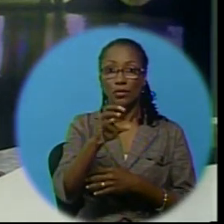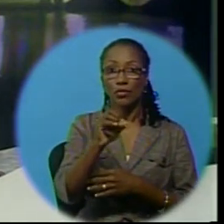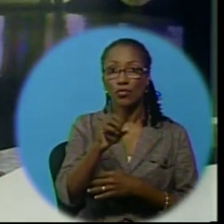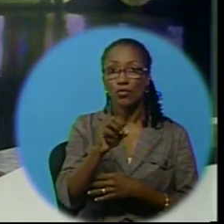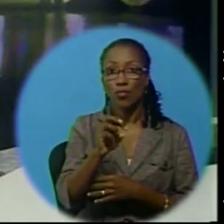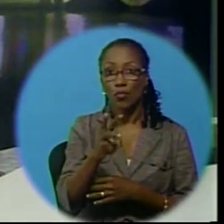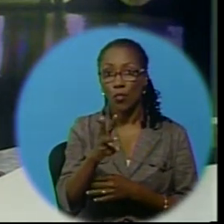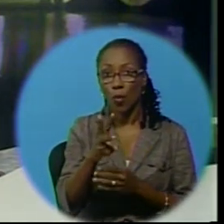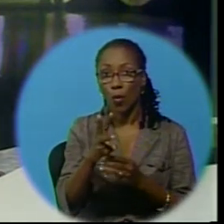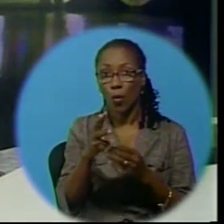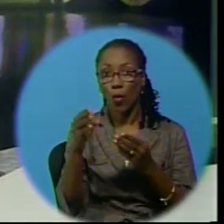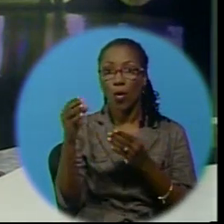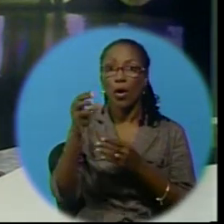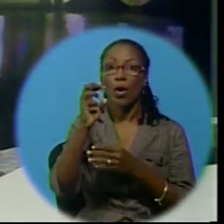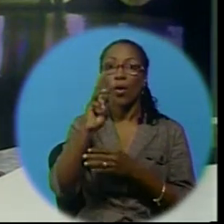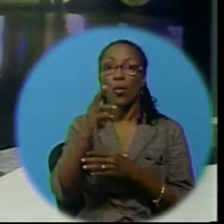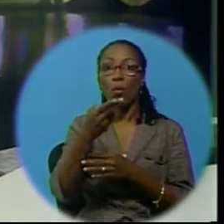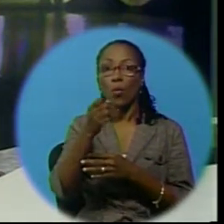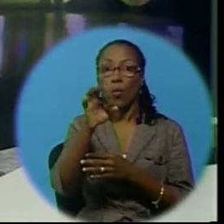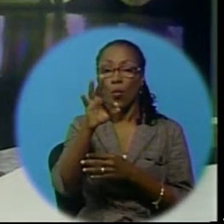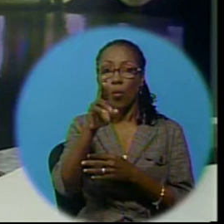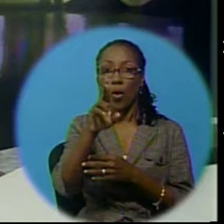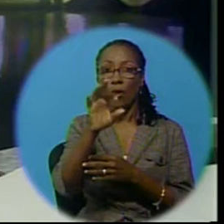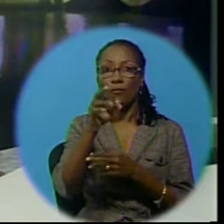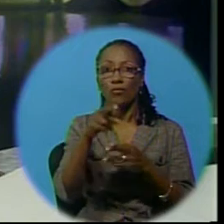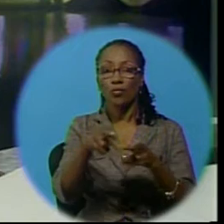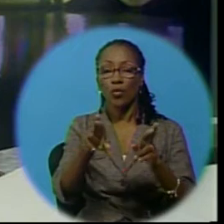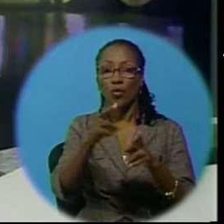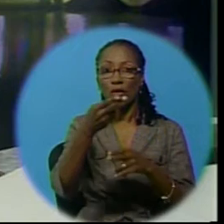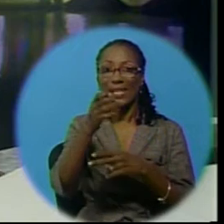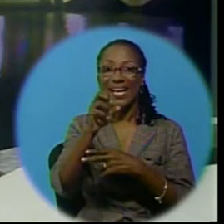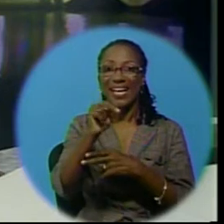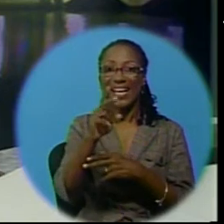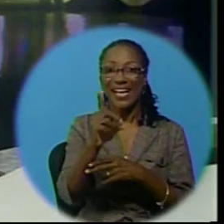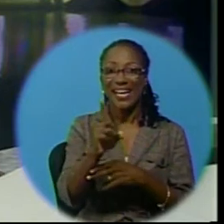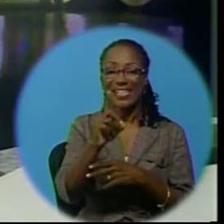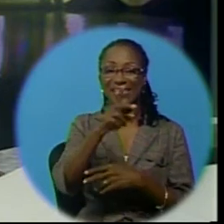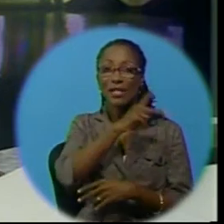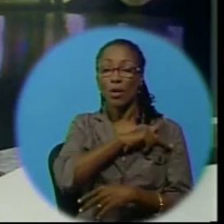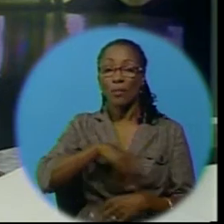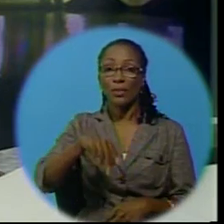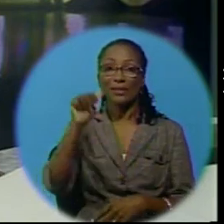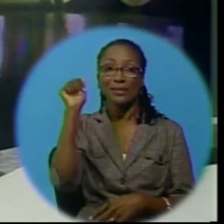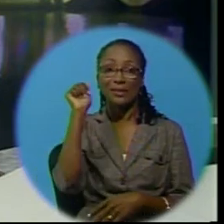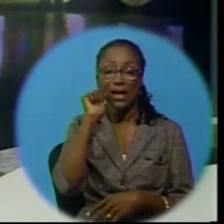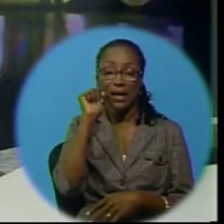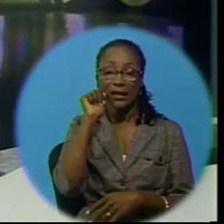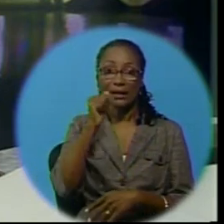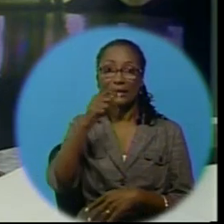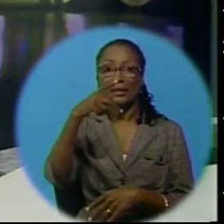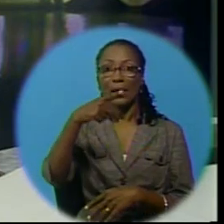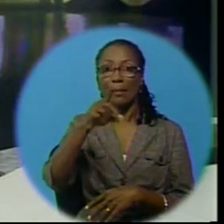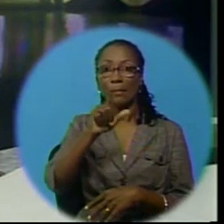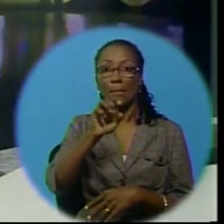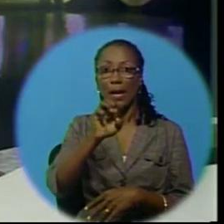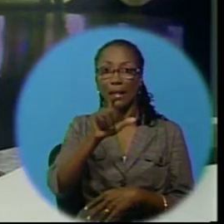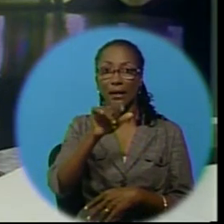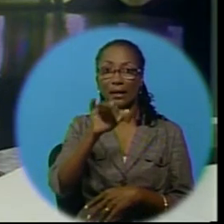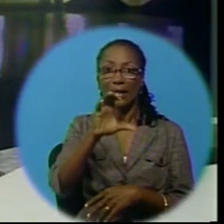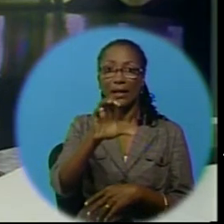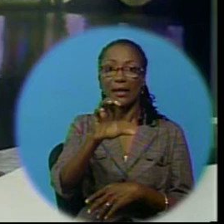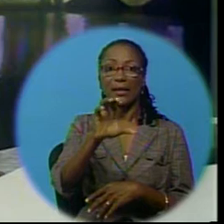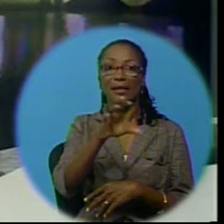Wharf Road, Hink Street, along the Princess Alice Highway passing Pelican Village, moving on to Prescott Boulevard. The march will then wind its way